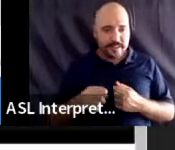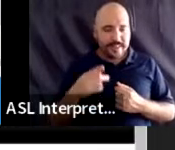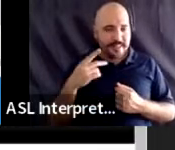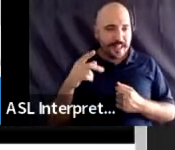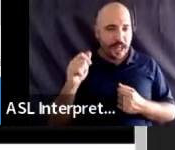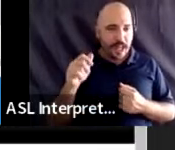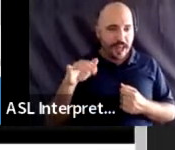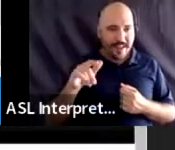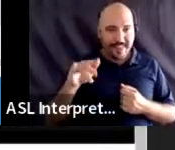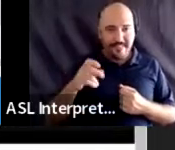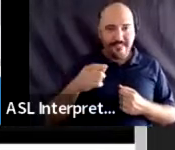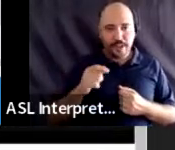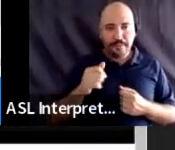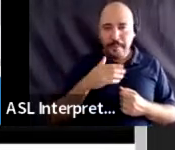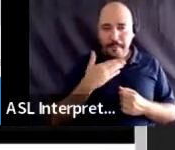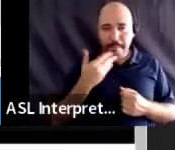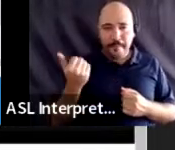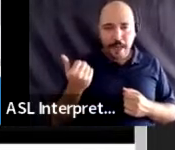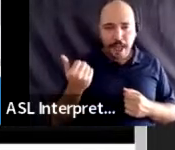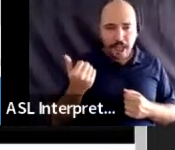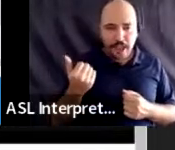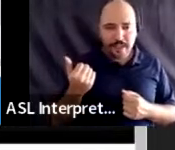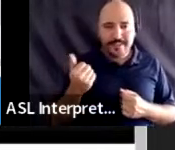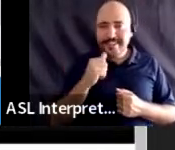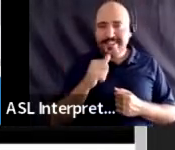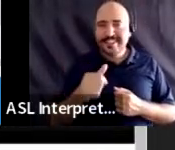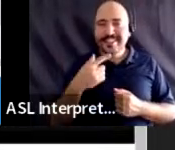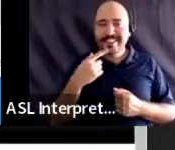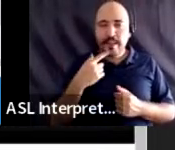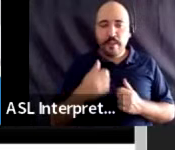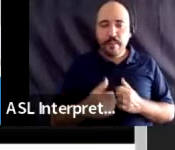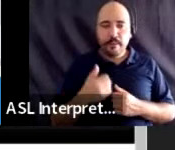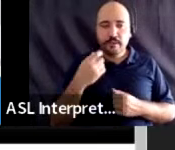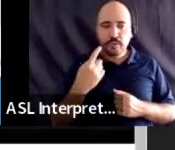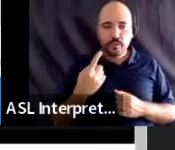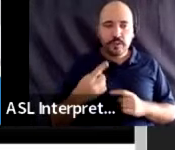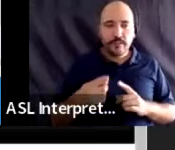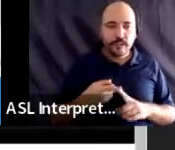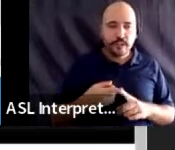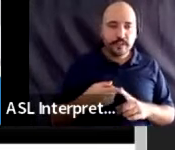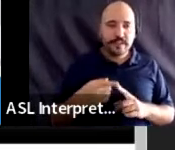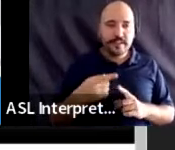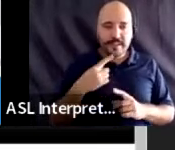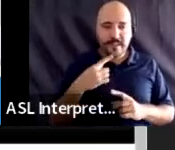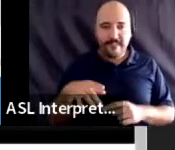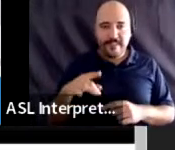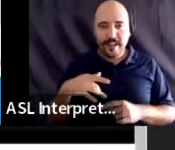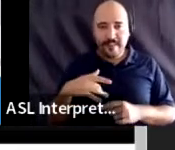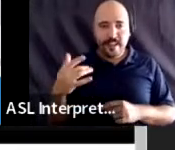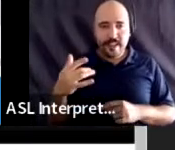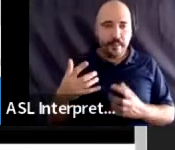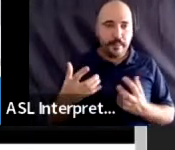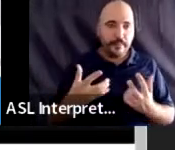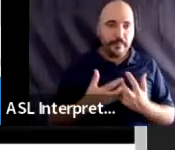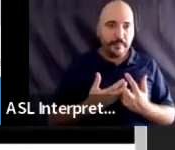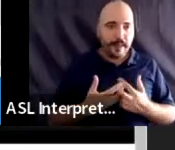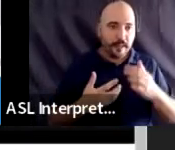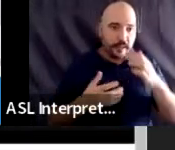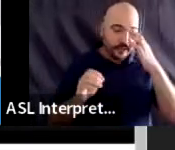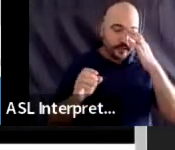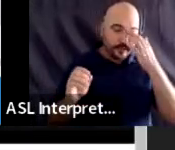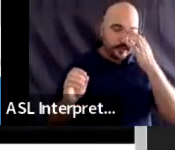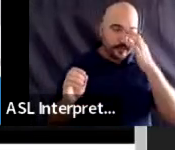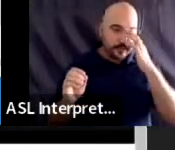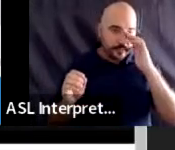better in terms of it. It didn't say the most recent one first. It said found events matching